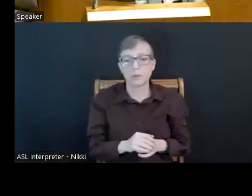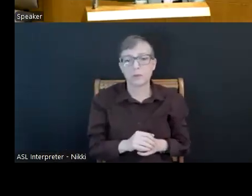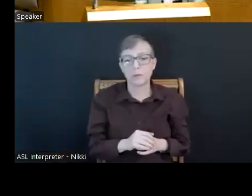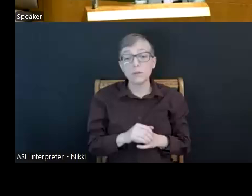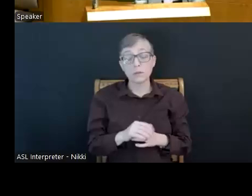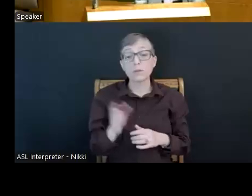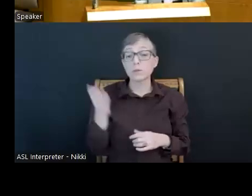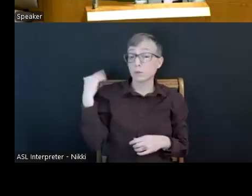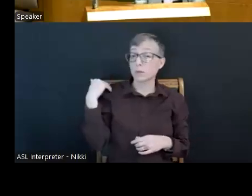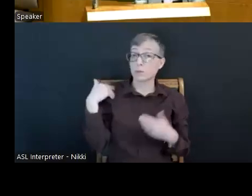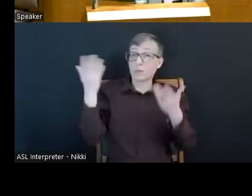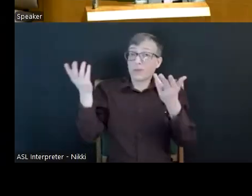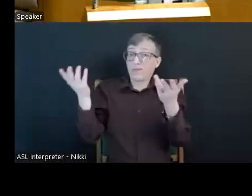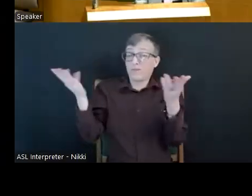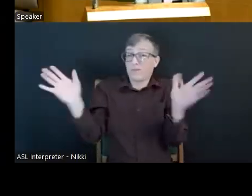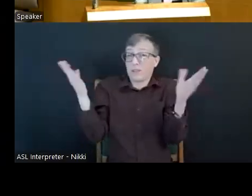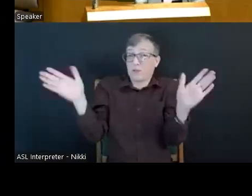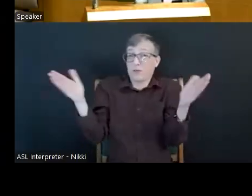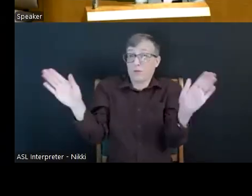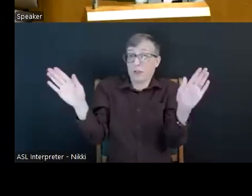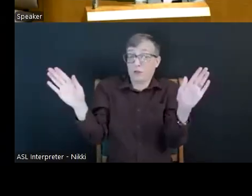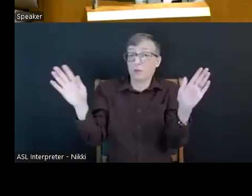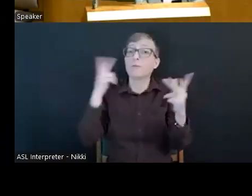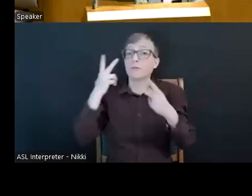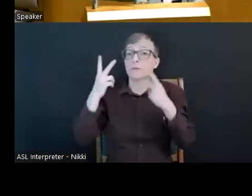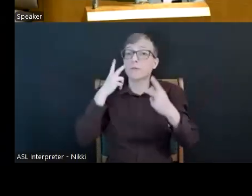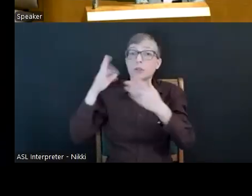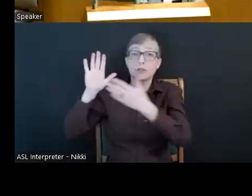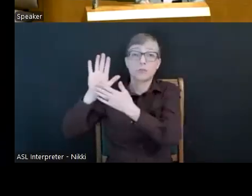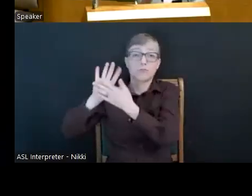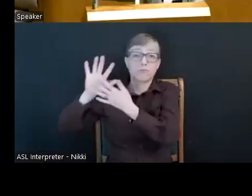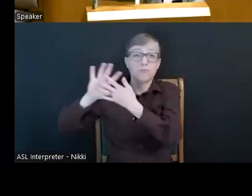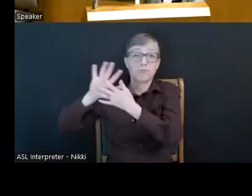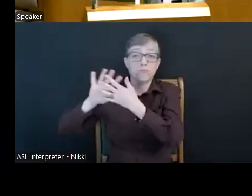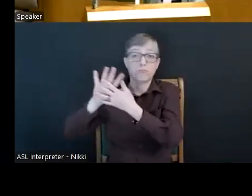vision that involves the